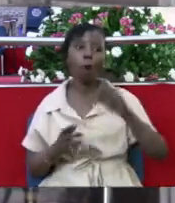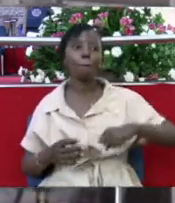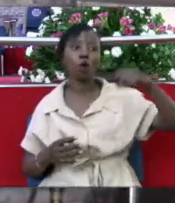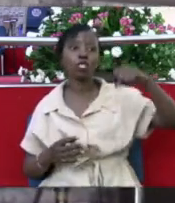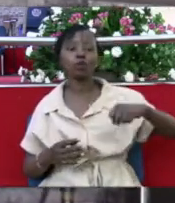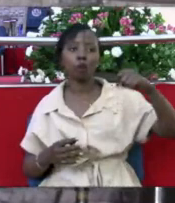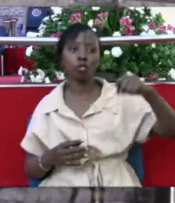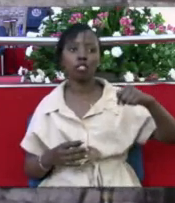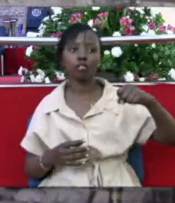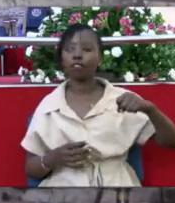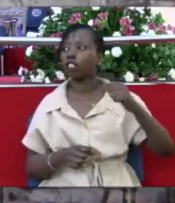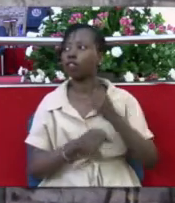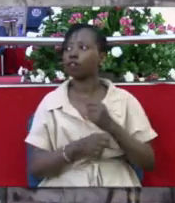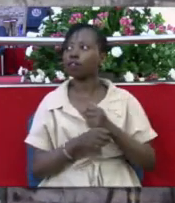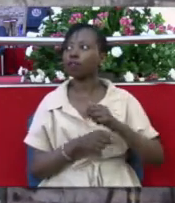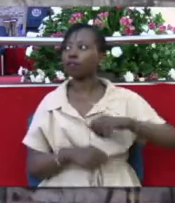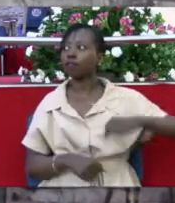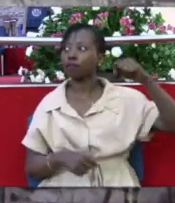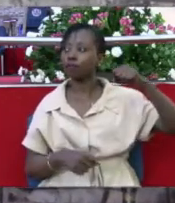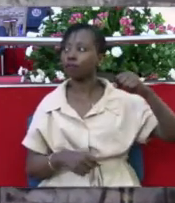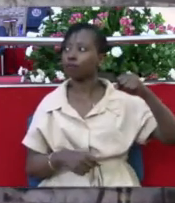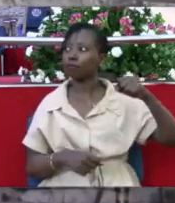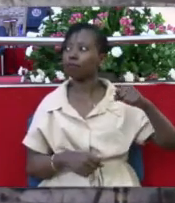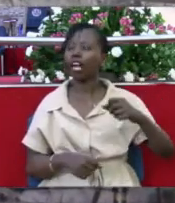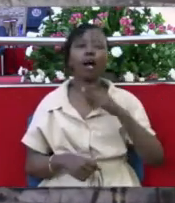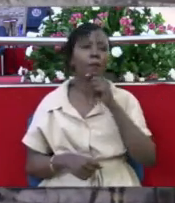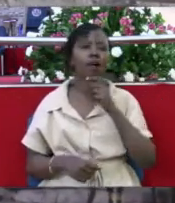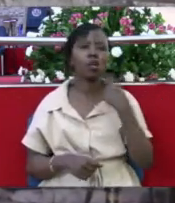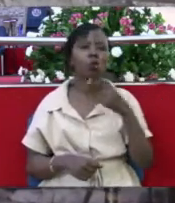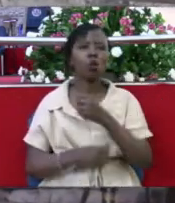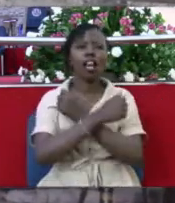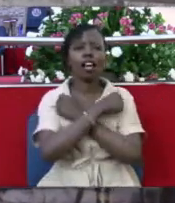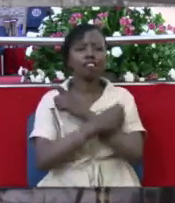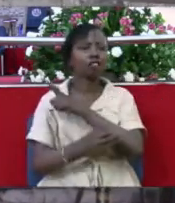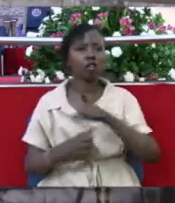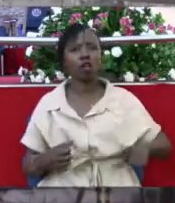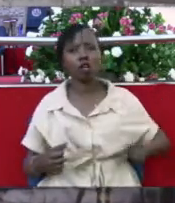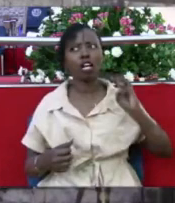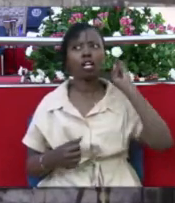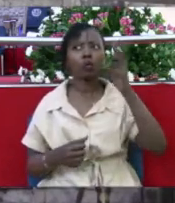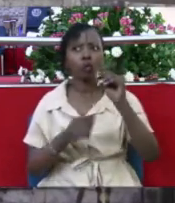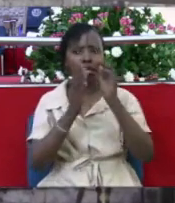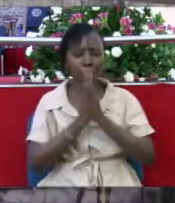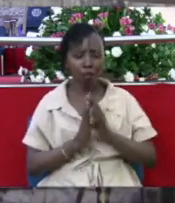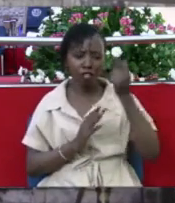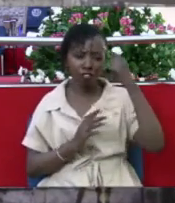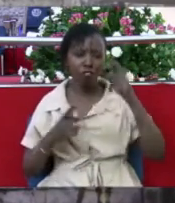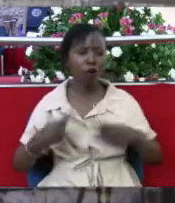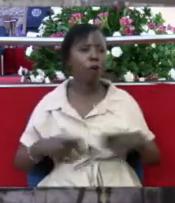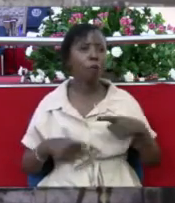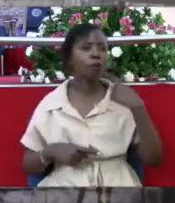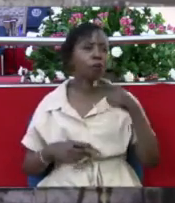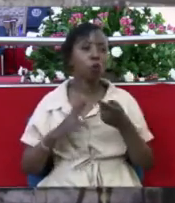He's a man I love and honor, and he's a man who loves the Lord. Anampenda Mungu. He's going to pray for the people who are restarting. Atawaombea